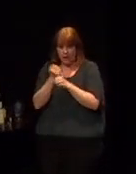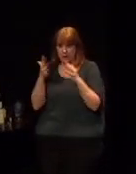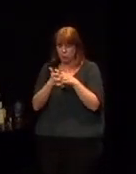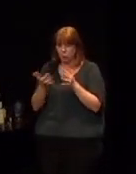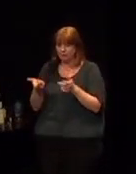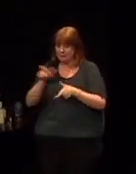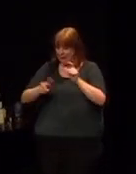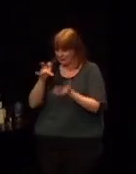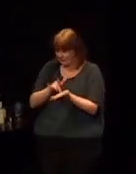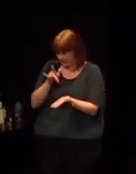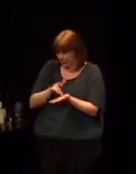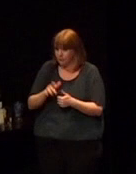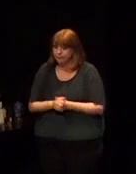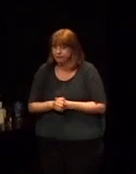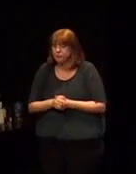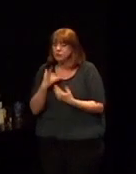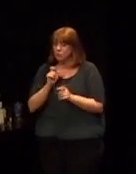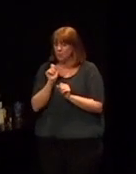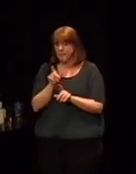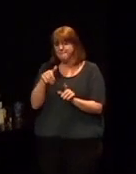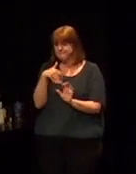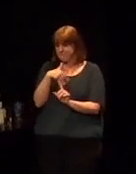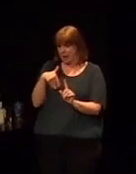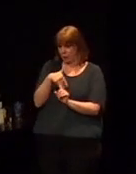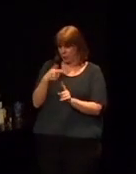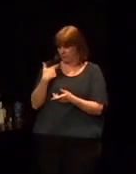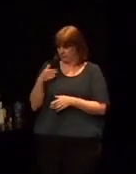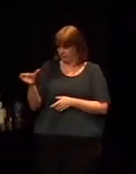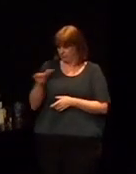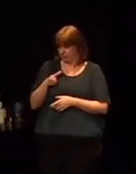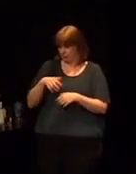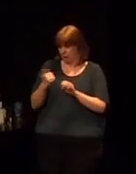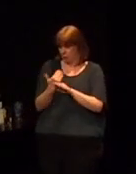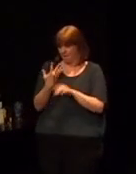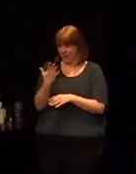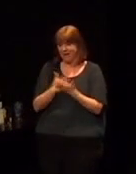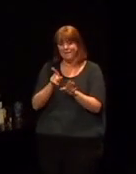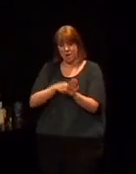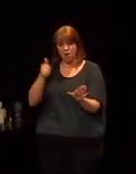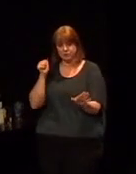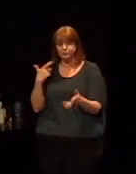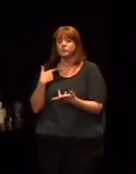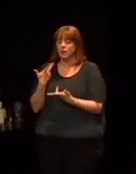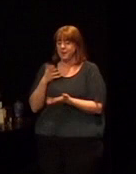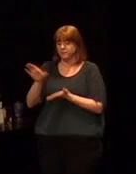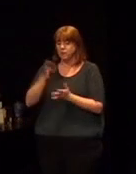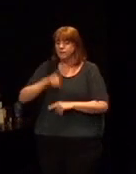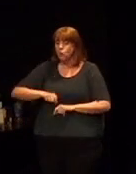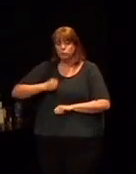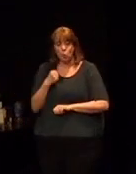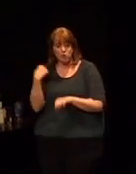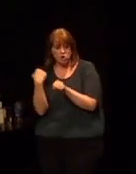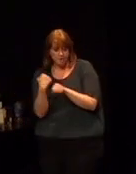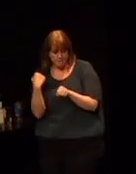Science Centre. Just a wee bit of background, I've been in post about 5.5 years, and I'm funded by the Scottish Government